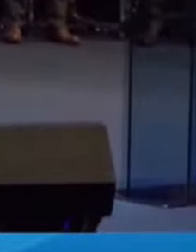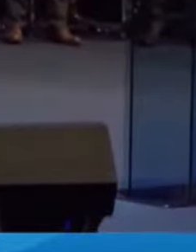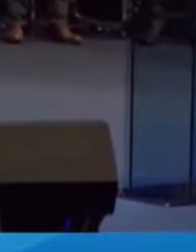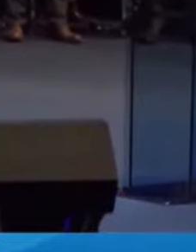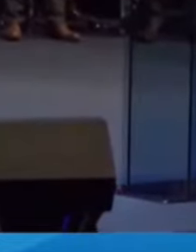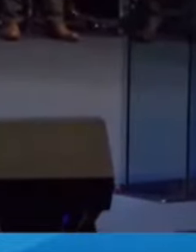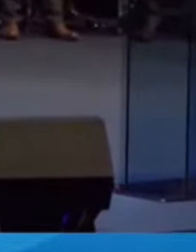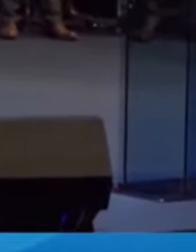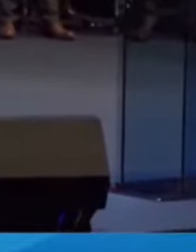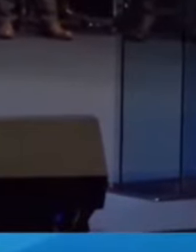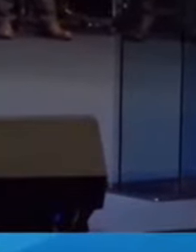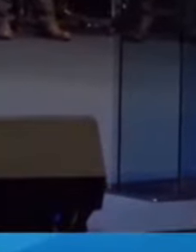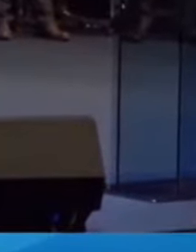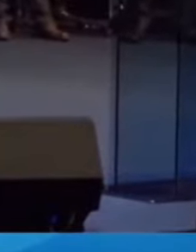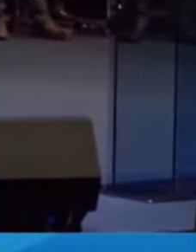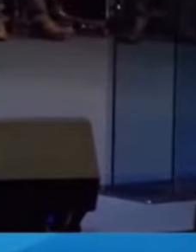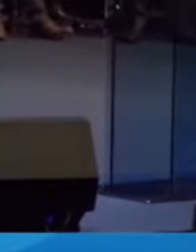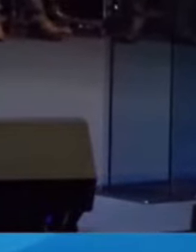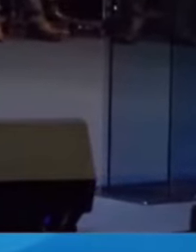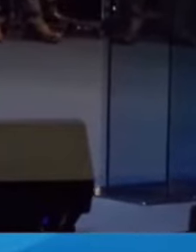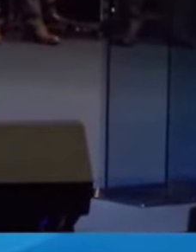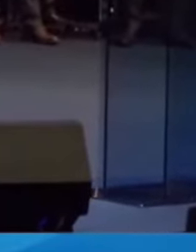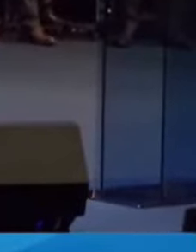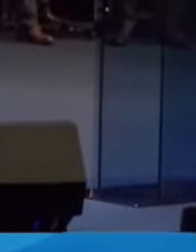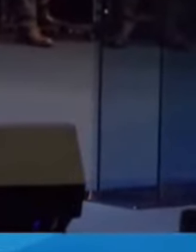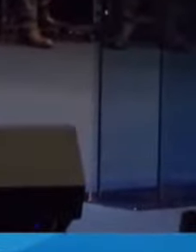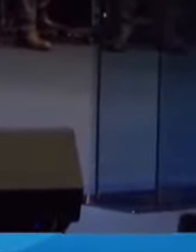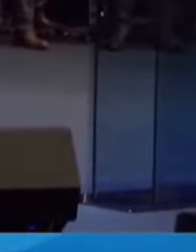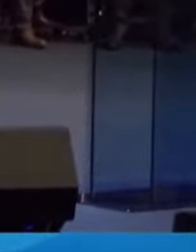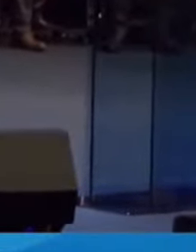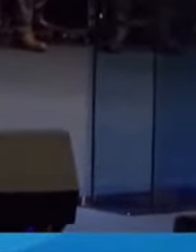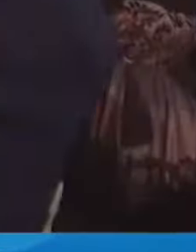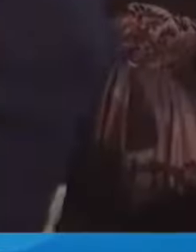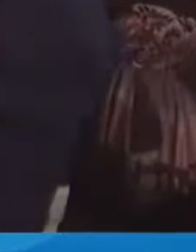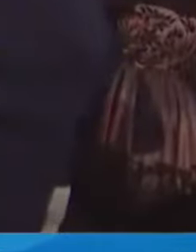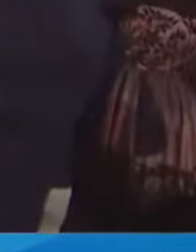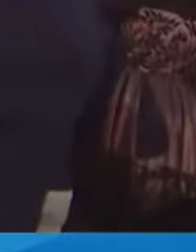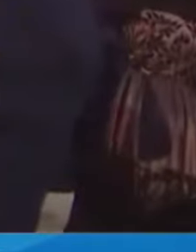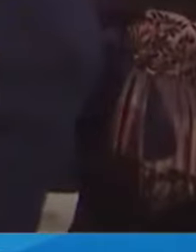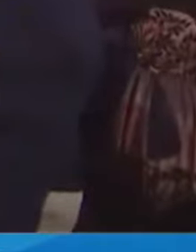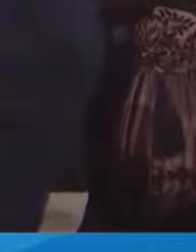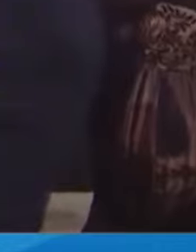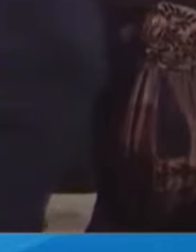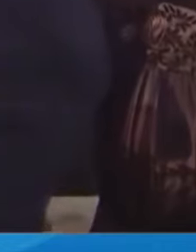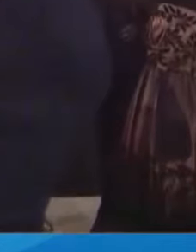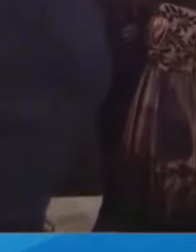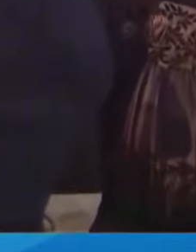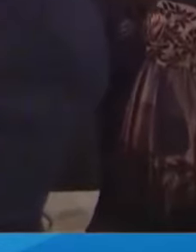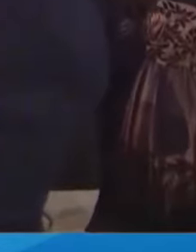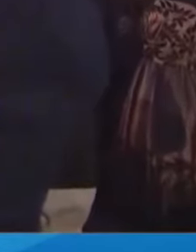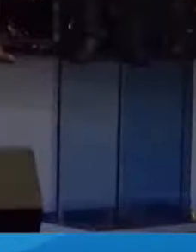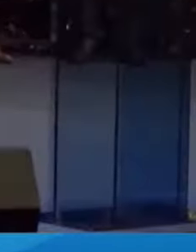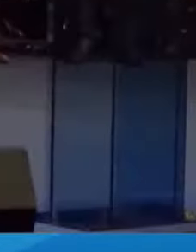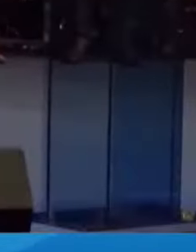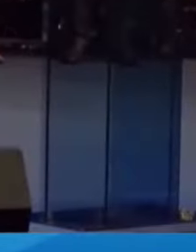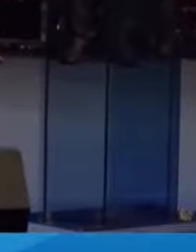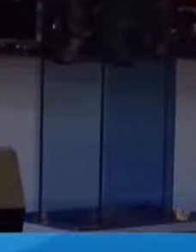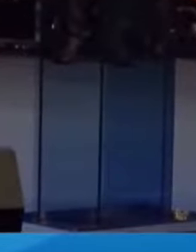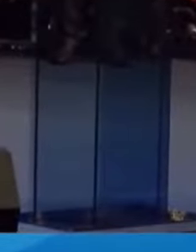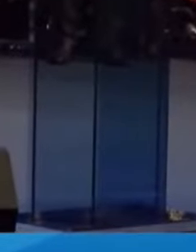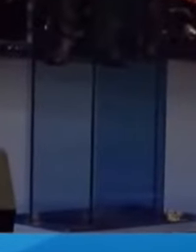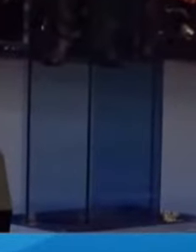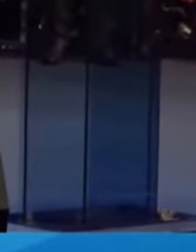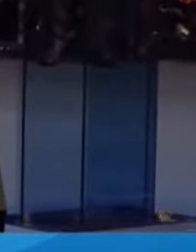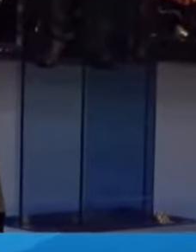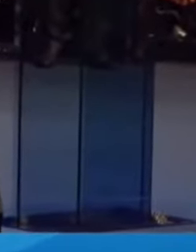tonight you are the god of Abraham Isaac and Jacob the